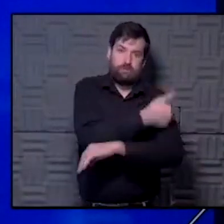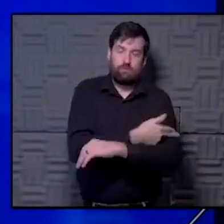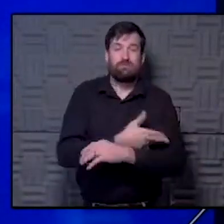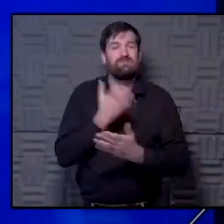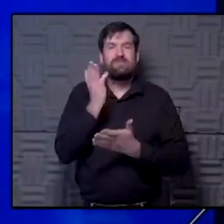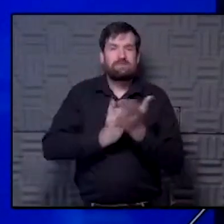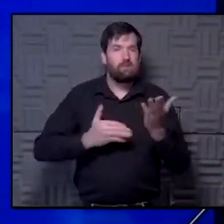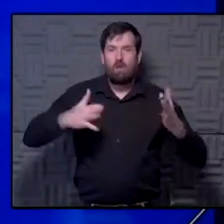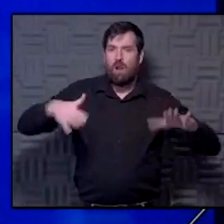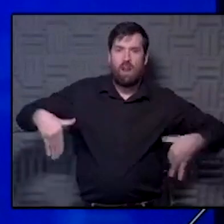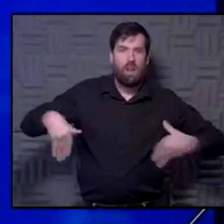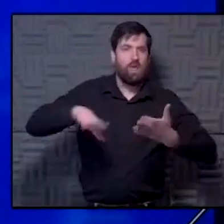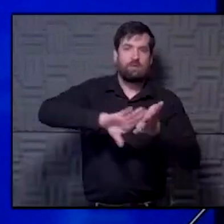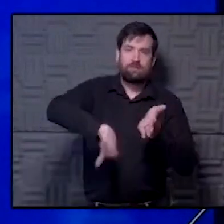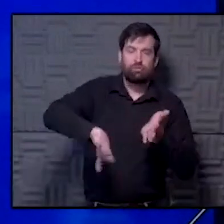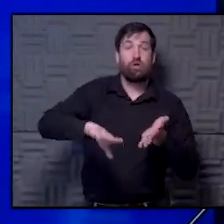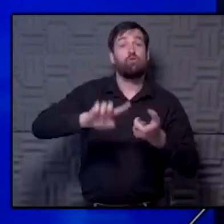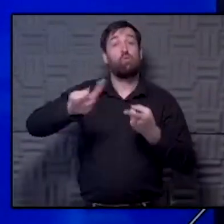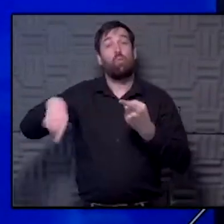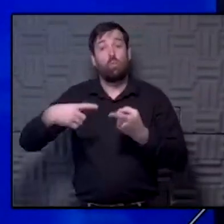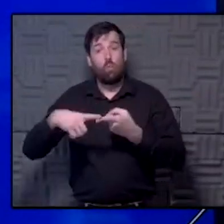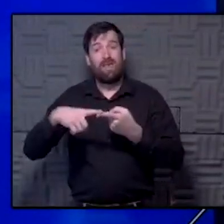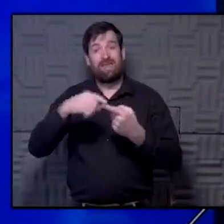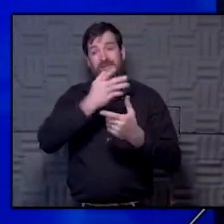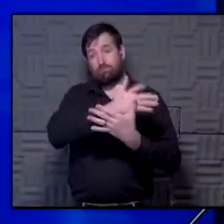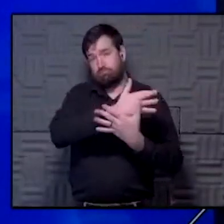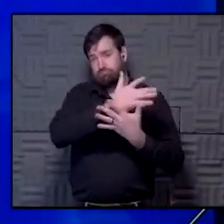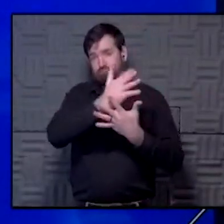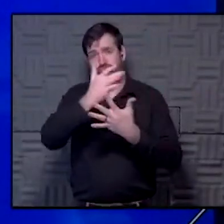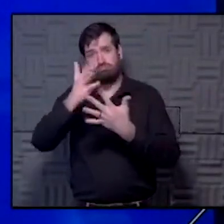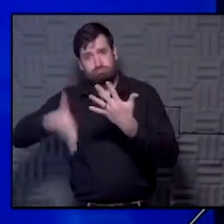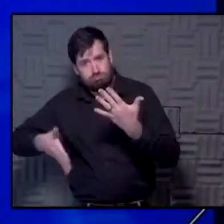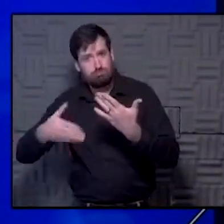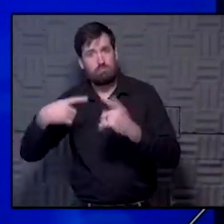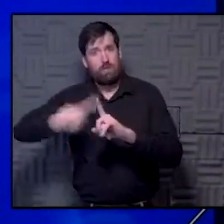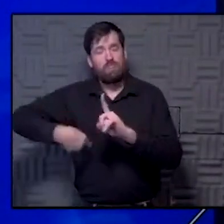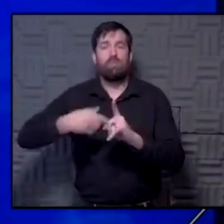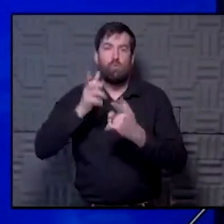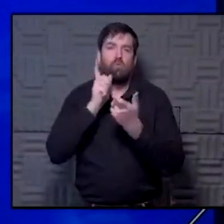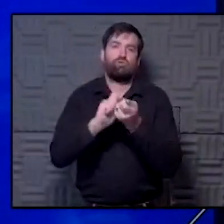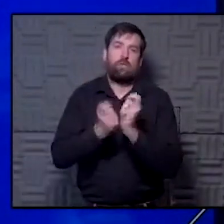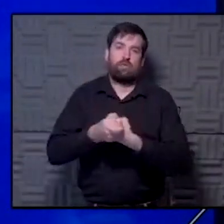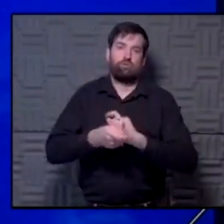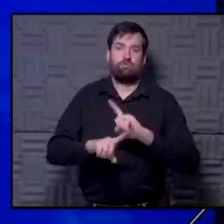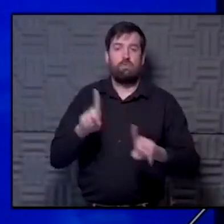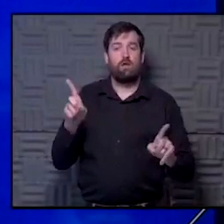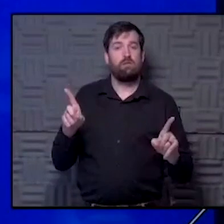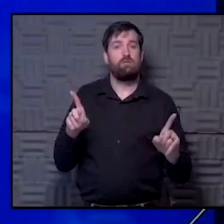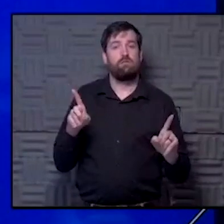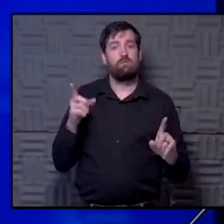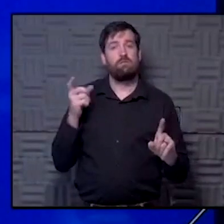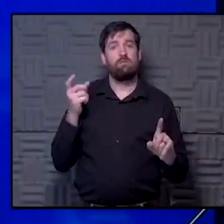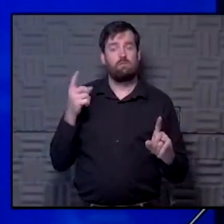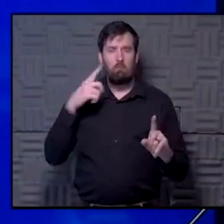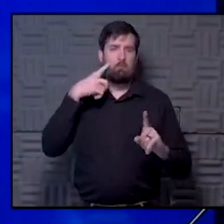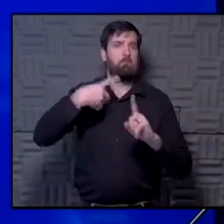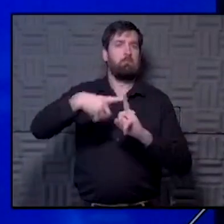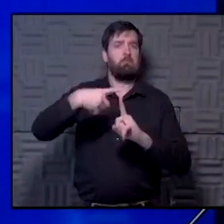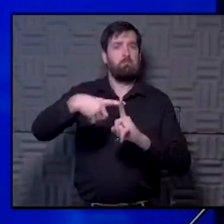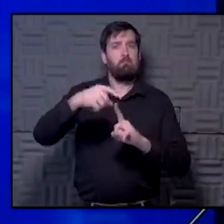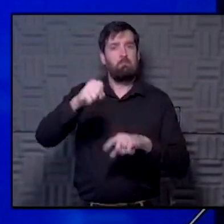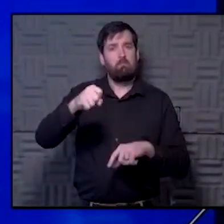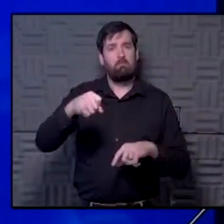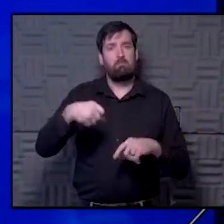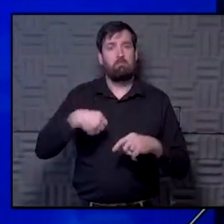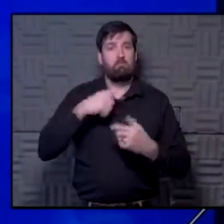haven't been discharged yet, and that number will change when we get to the end of the month. But that too, I think, is encouraging. And I